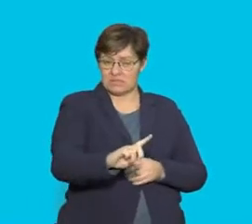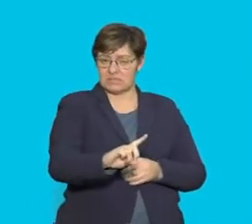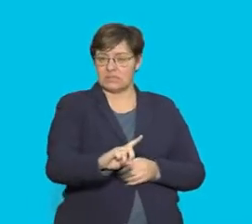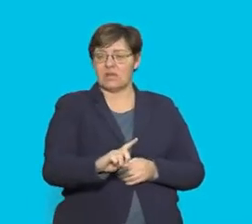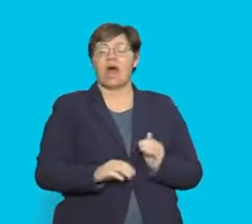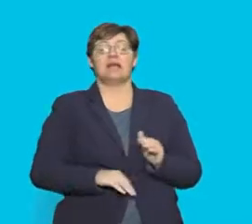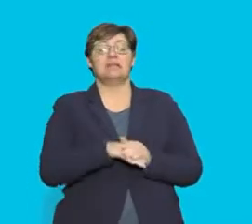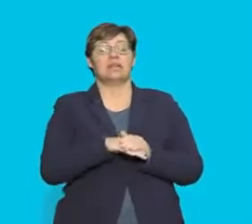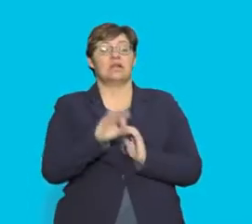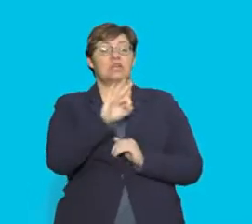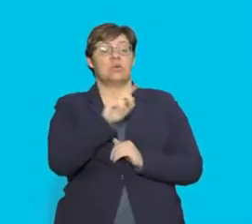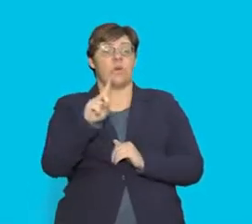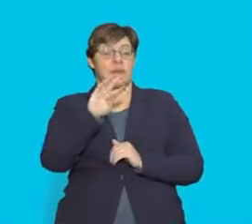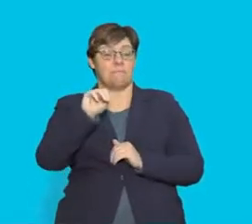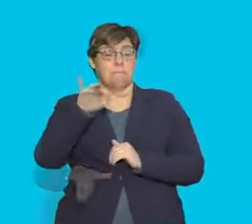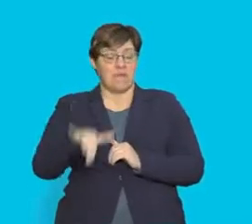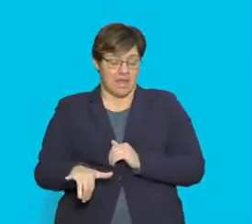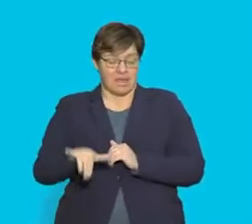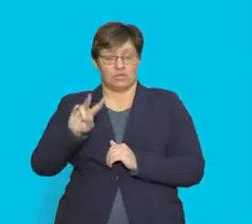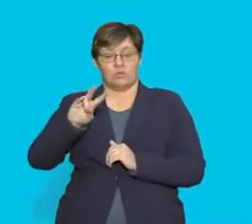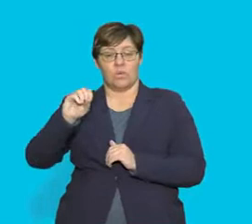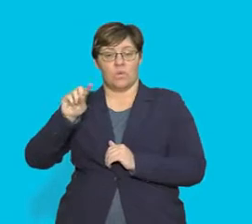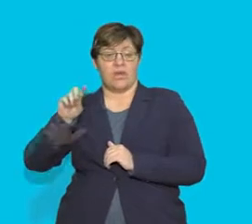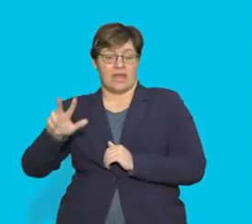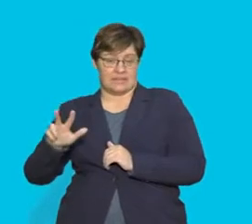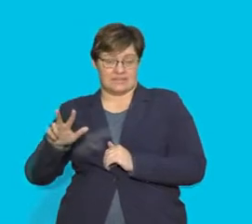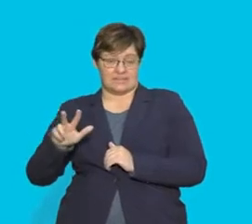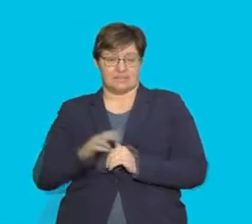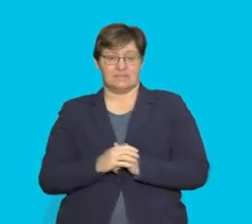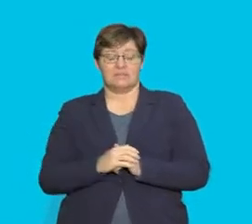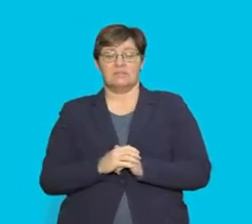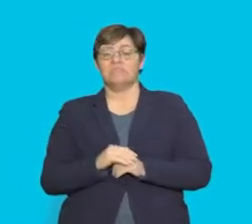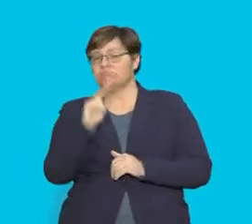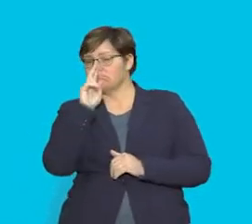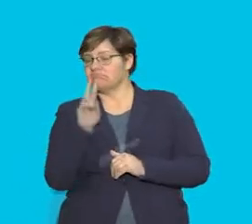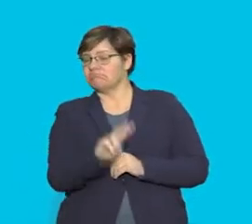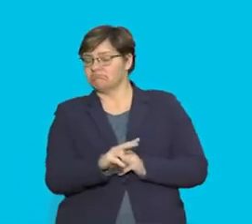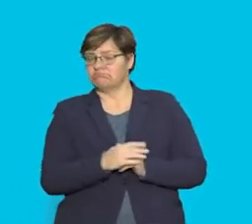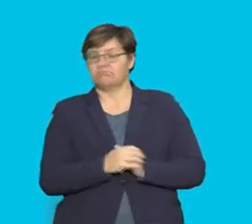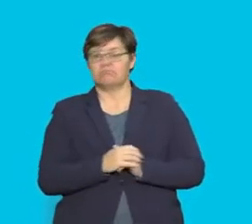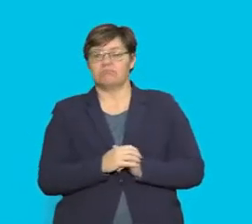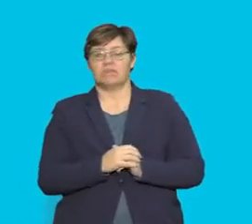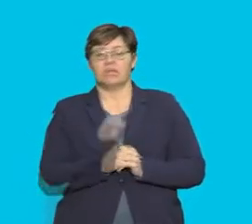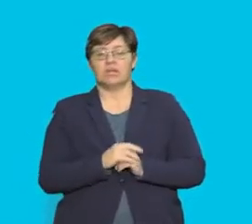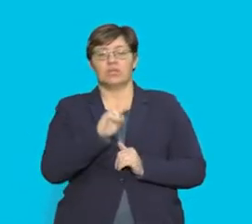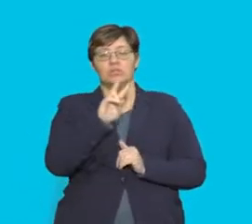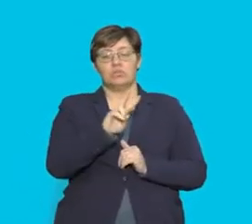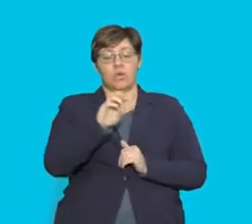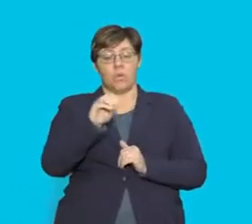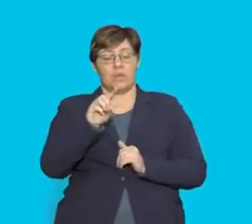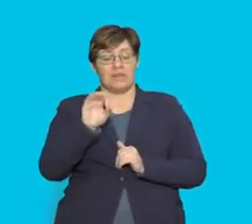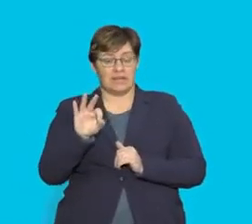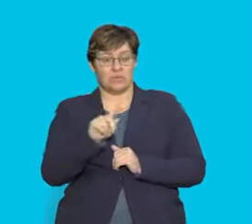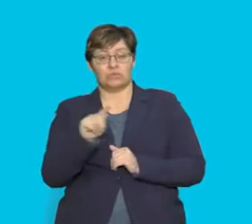until 31 May 2018. So you can see that from 2013